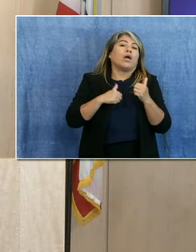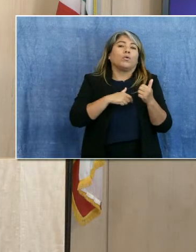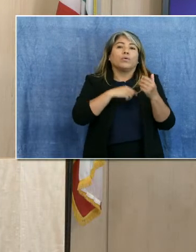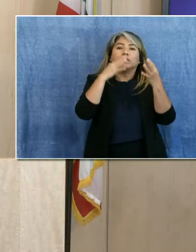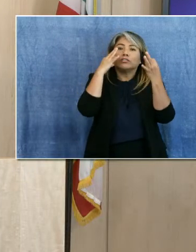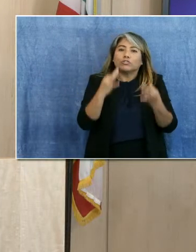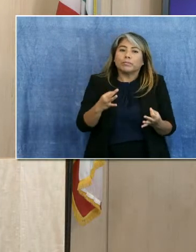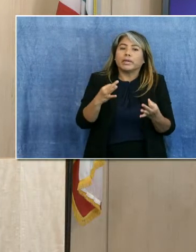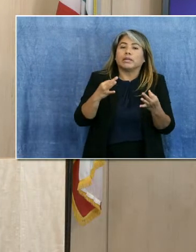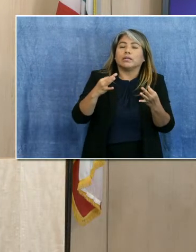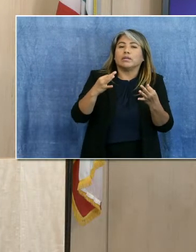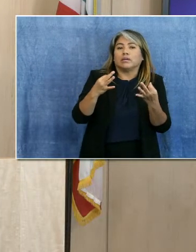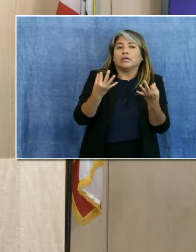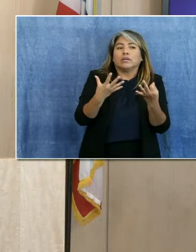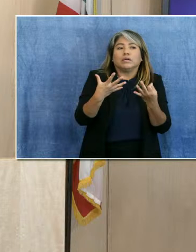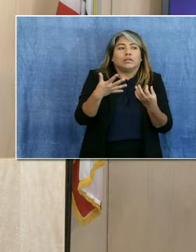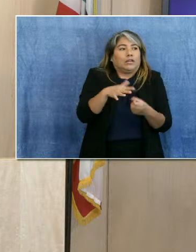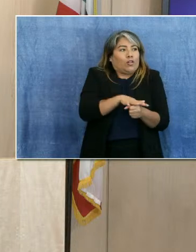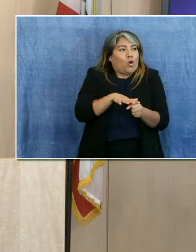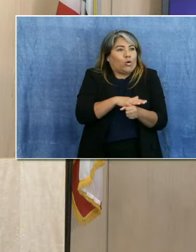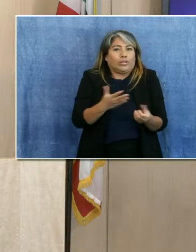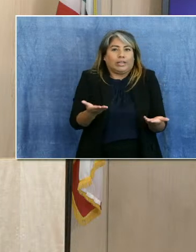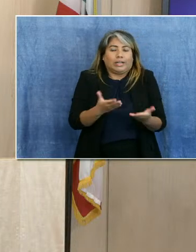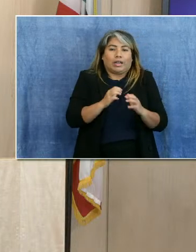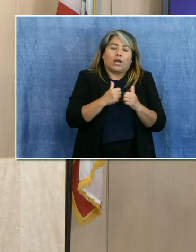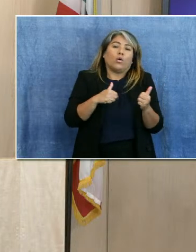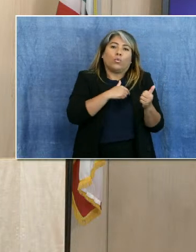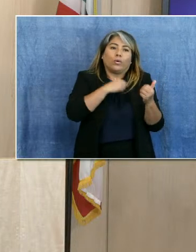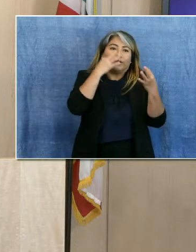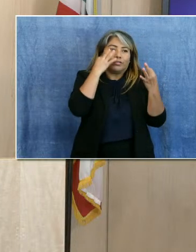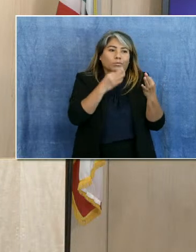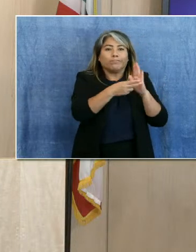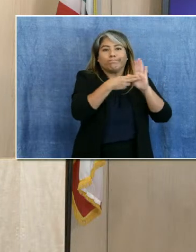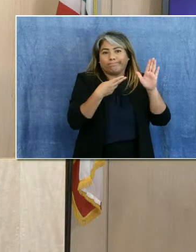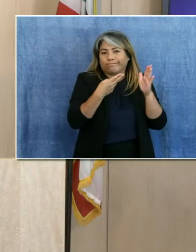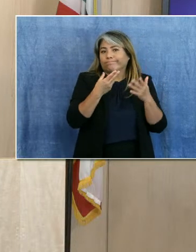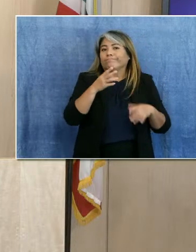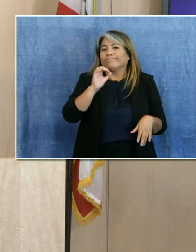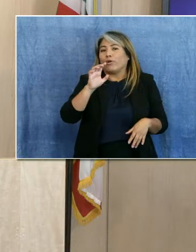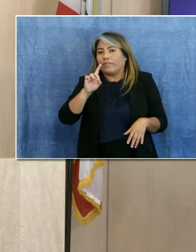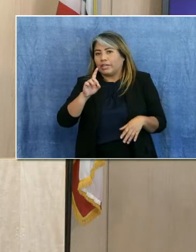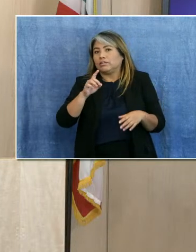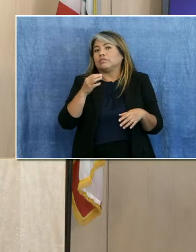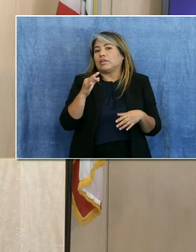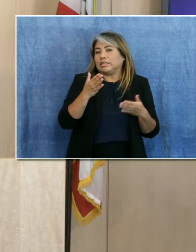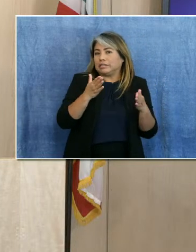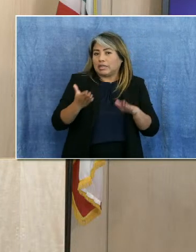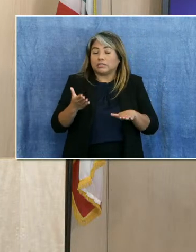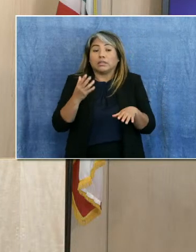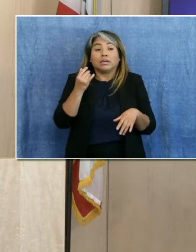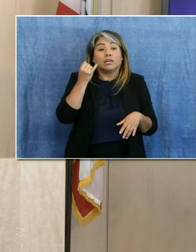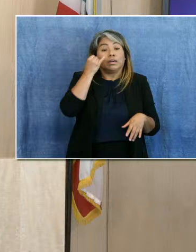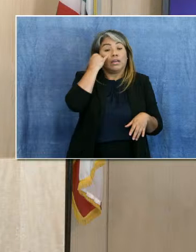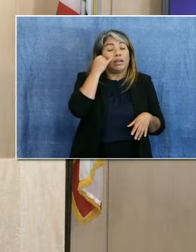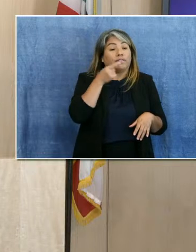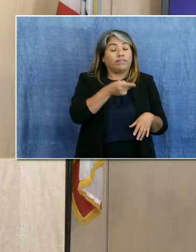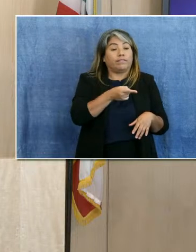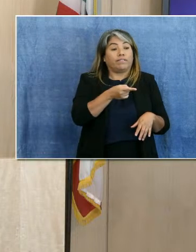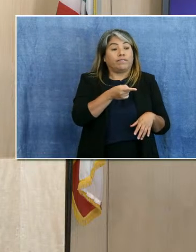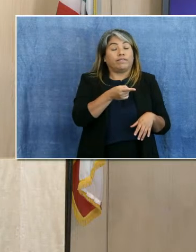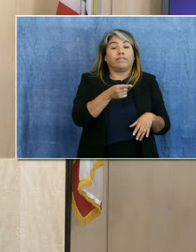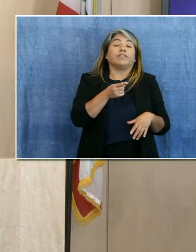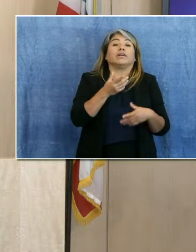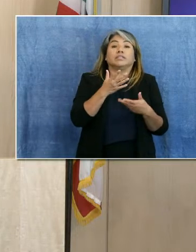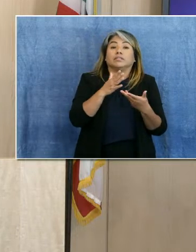determine locally how we determine COVID-19 deaths. If it's on the